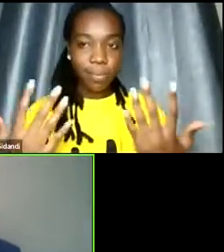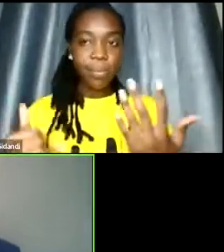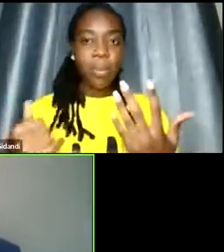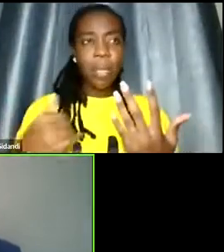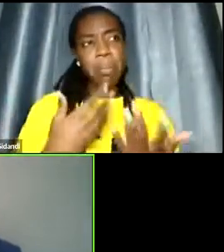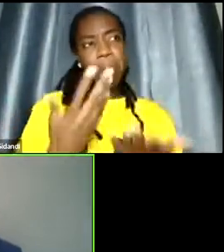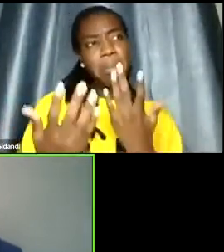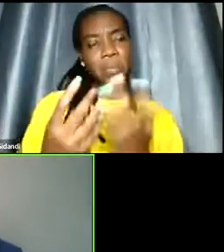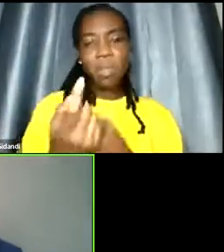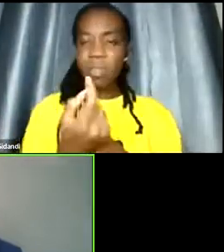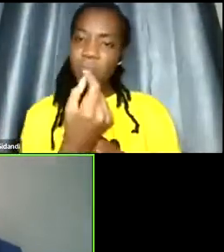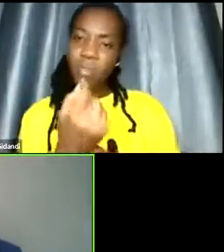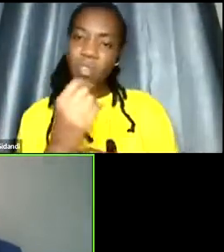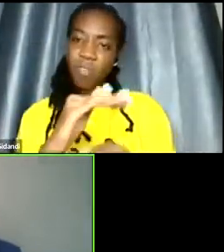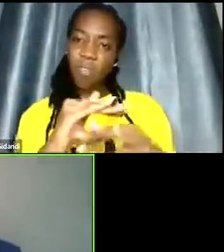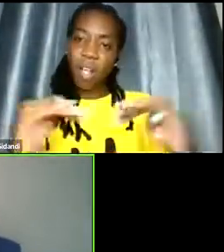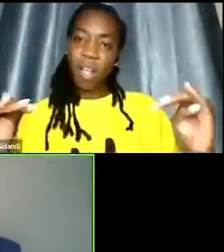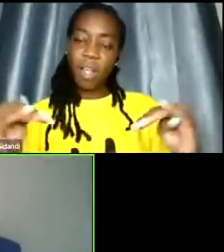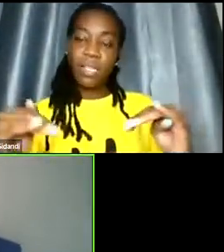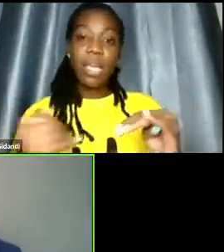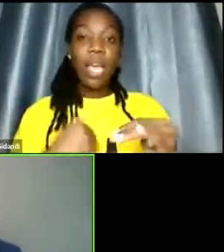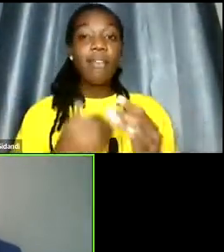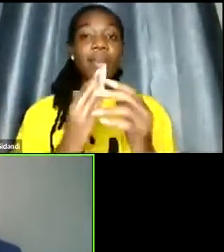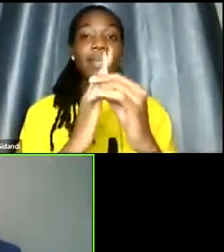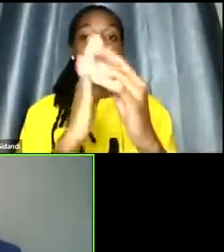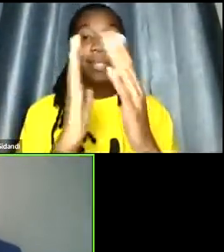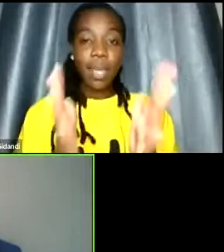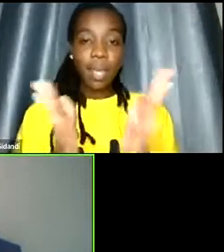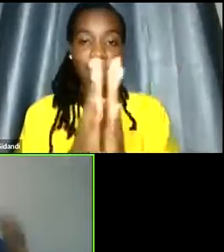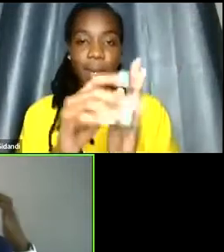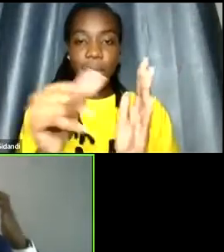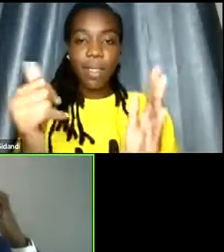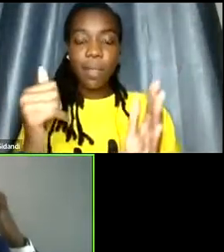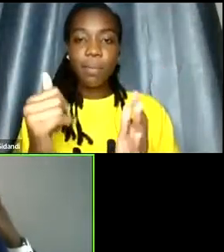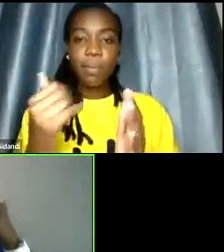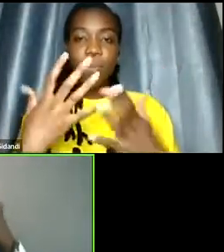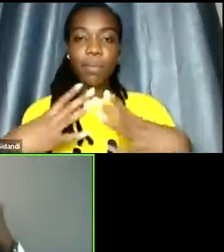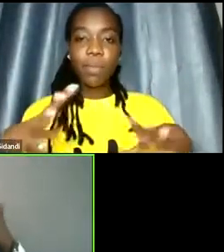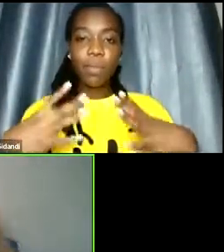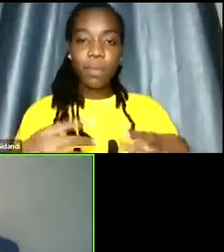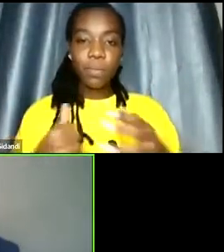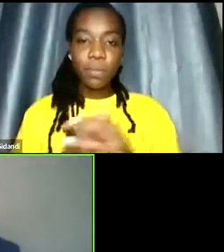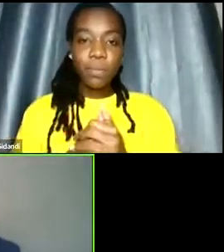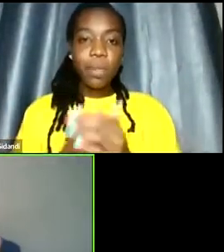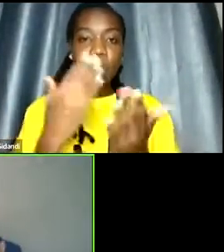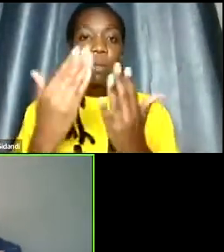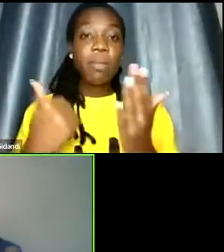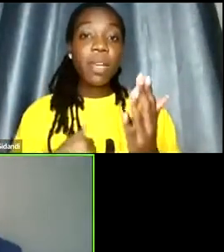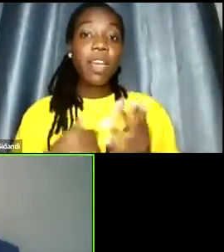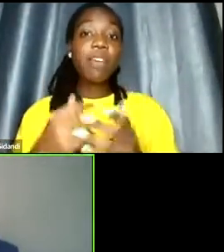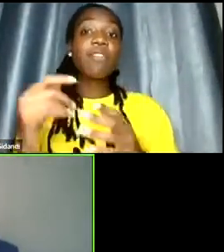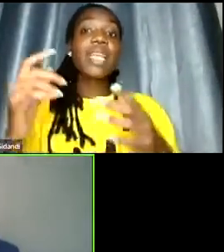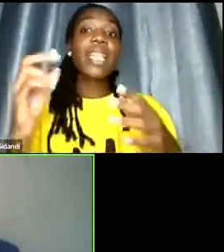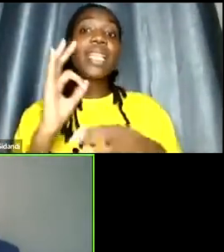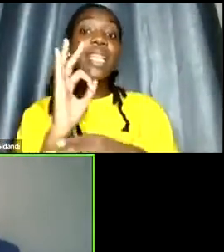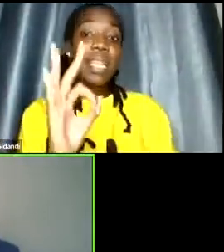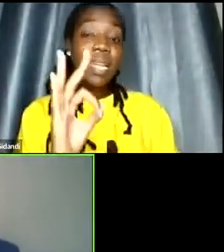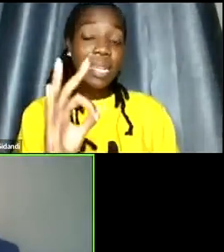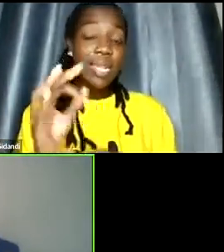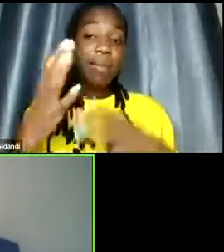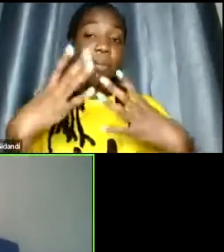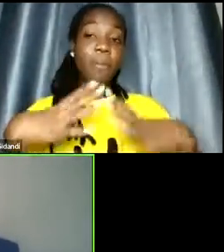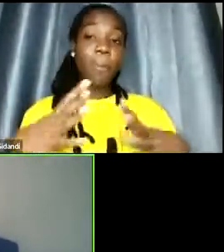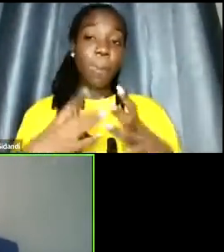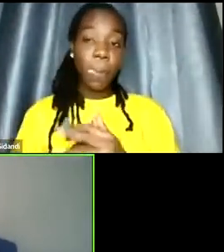have 2 levels, leaders and the rest. Or it could have 3 tiers. Now, for your typical corporation,